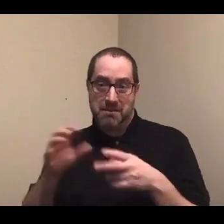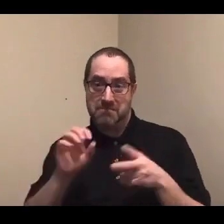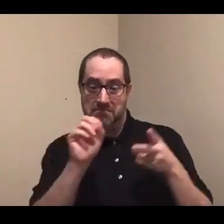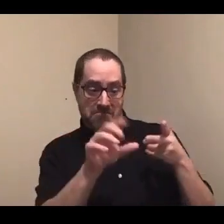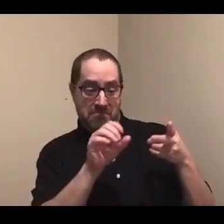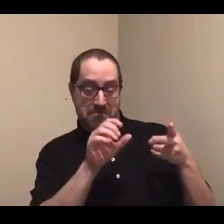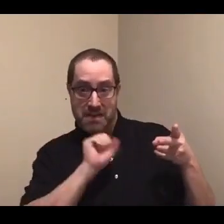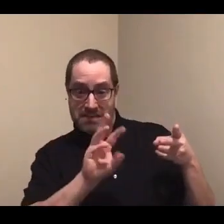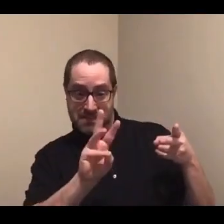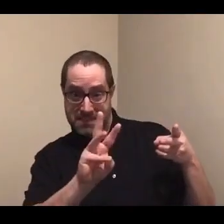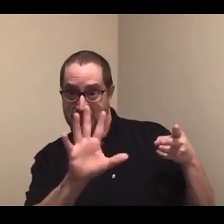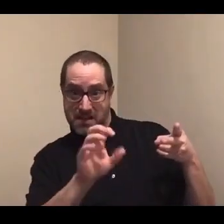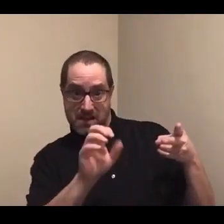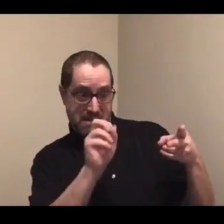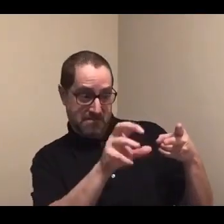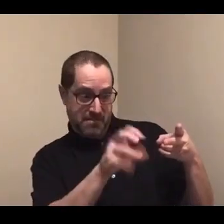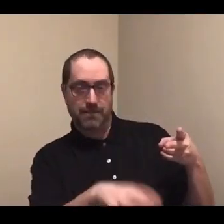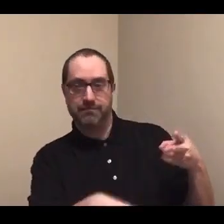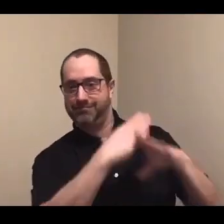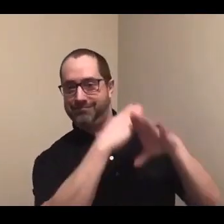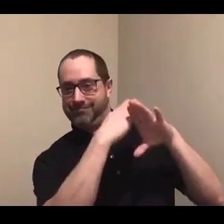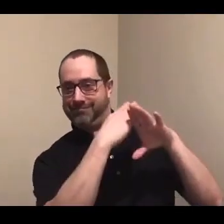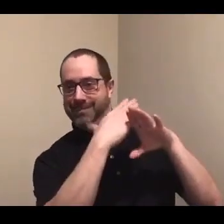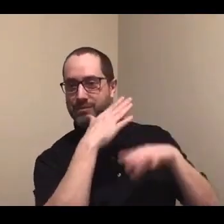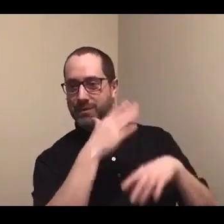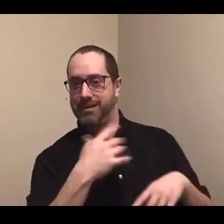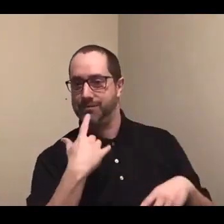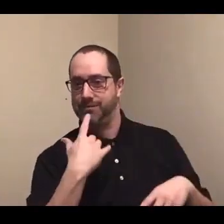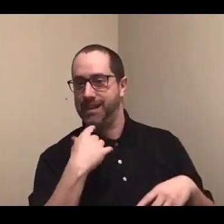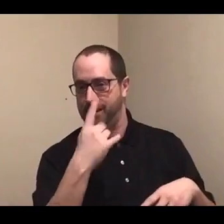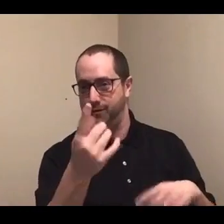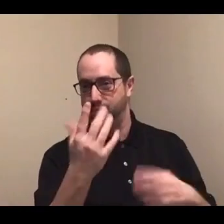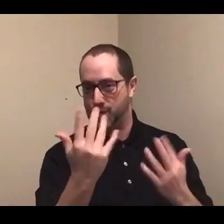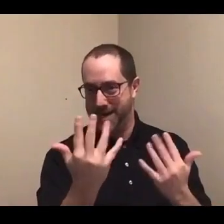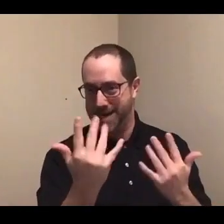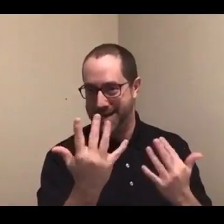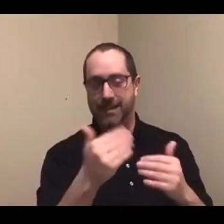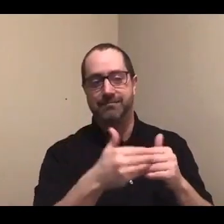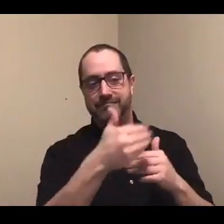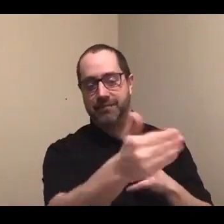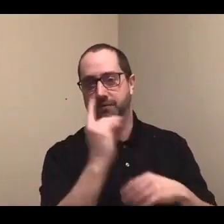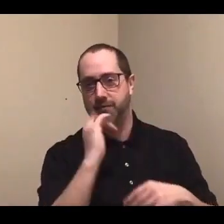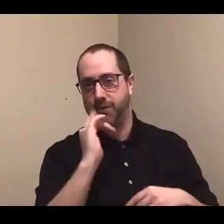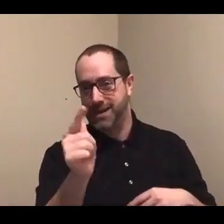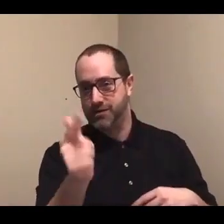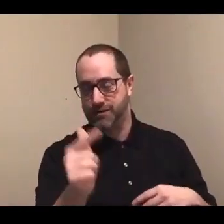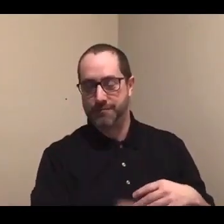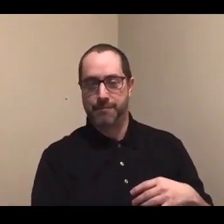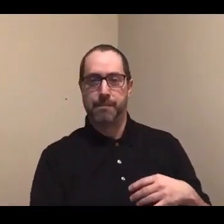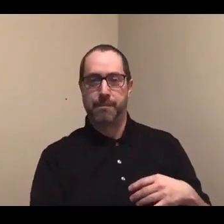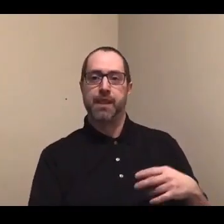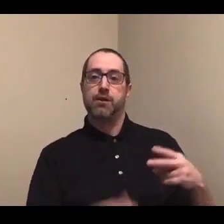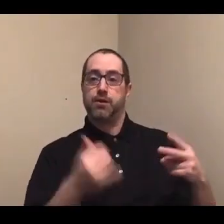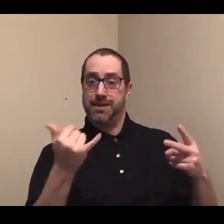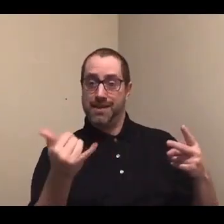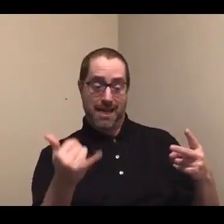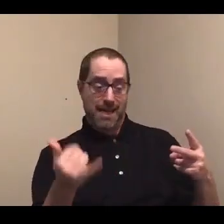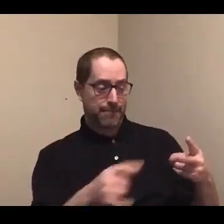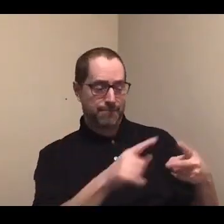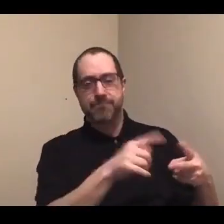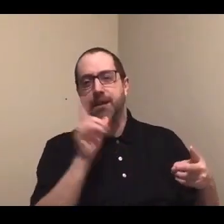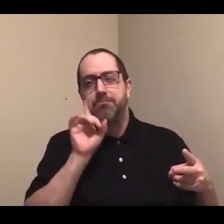your age. So for today's purposes, I am going to walk through with some demonstration data. And I am booking my